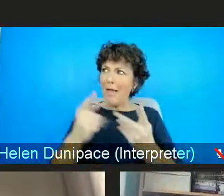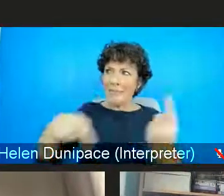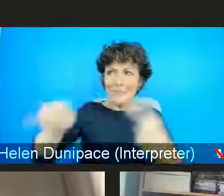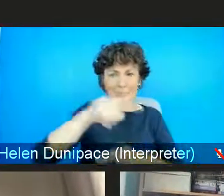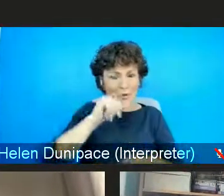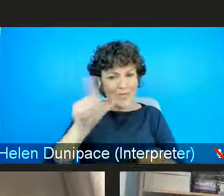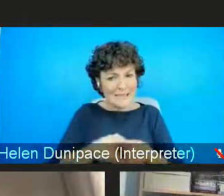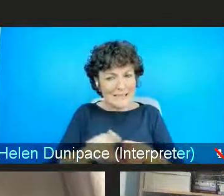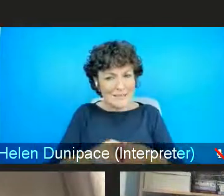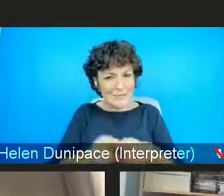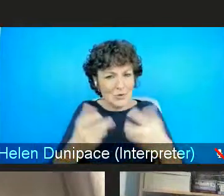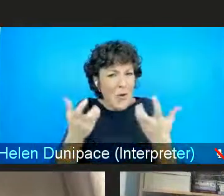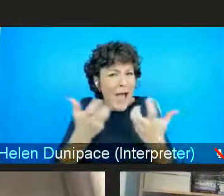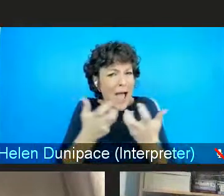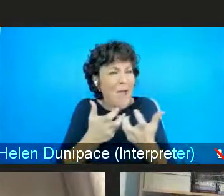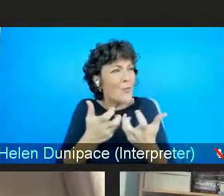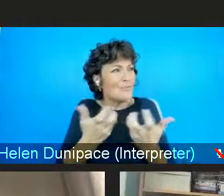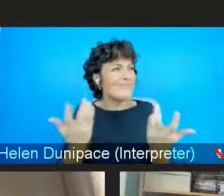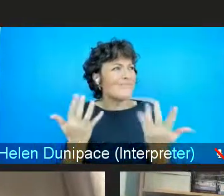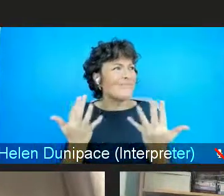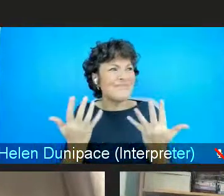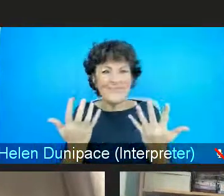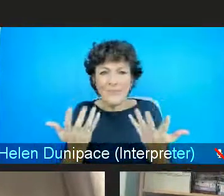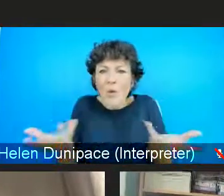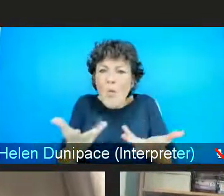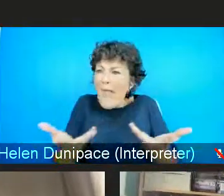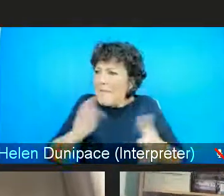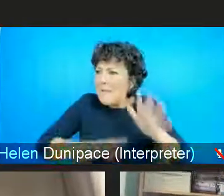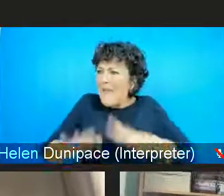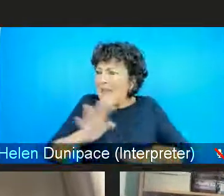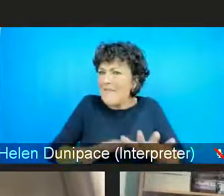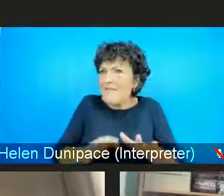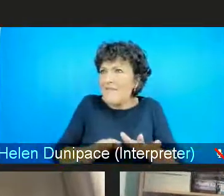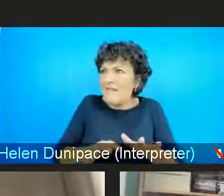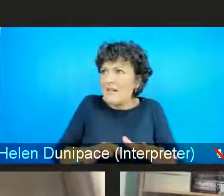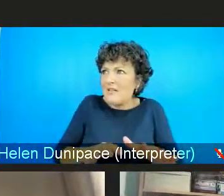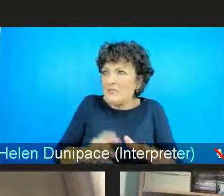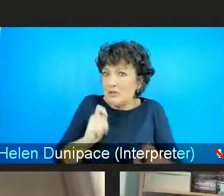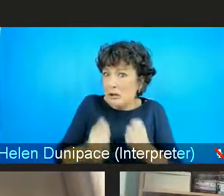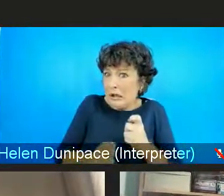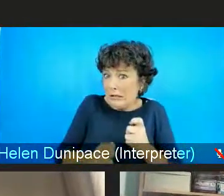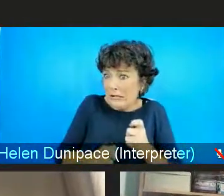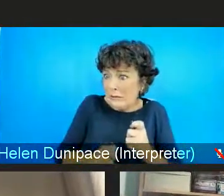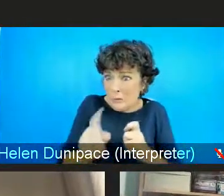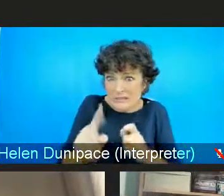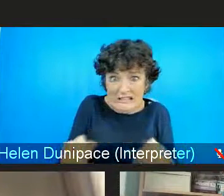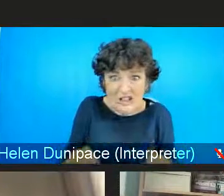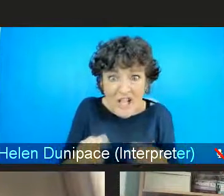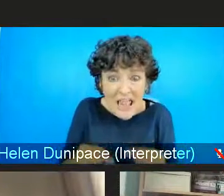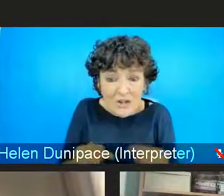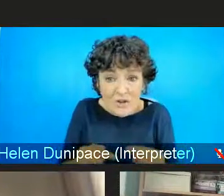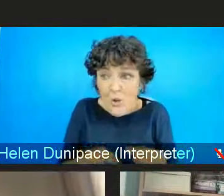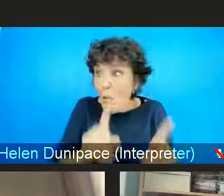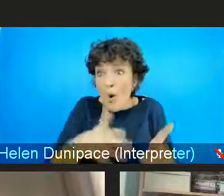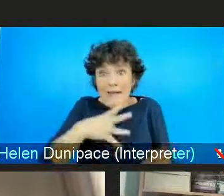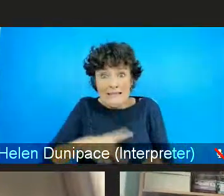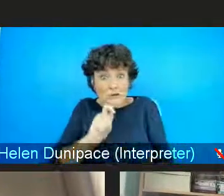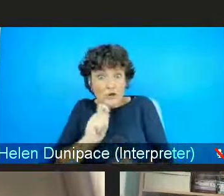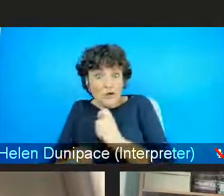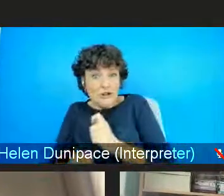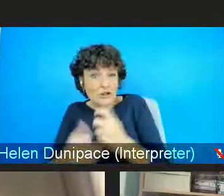Where do you think behavioural change needs to happen? What are the challenges, I suppose, you see in Glasgow, and where do we need to shift people's